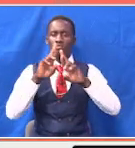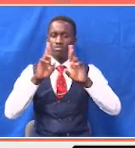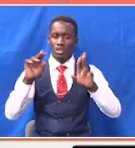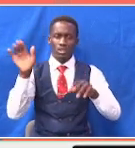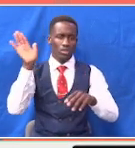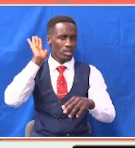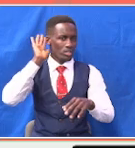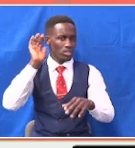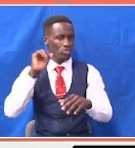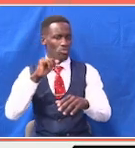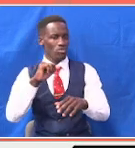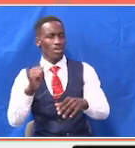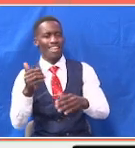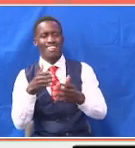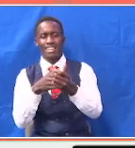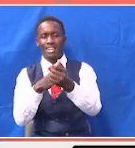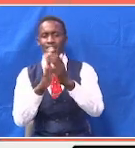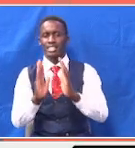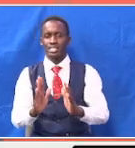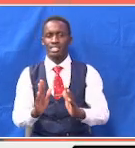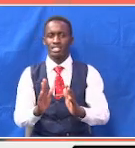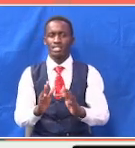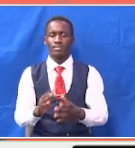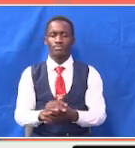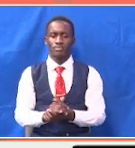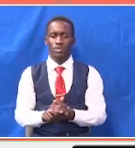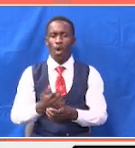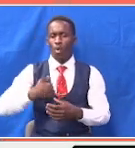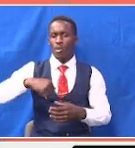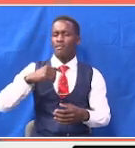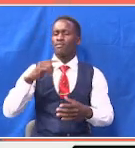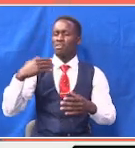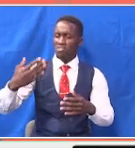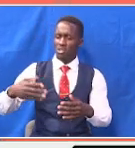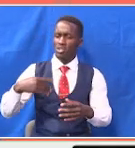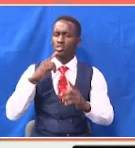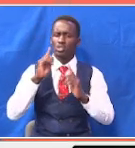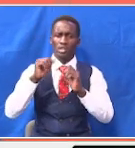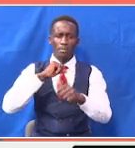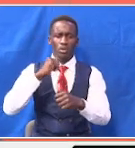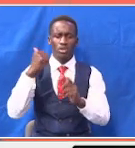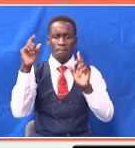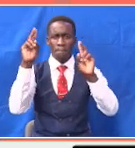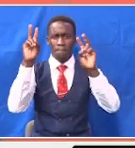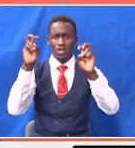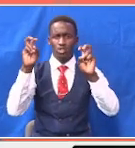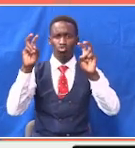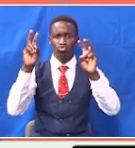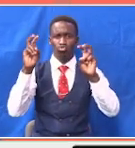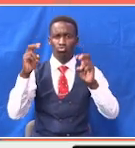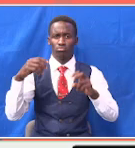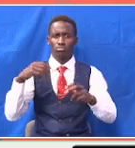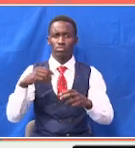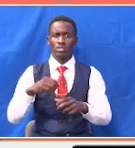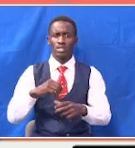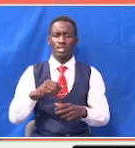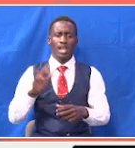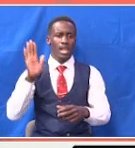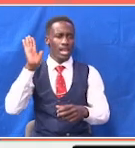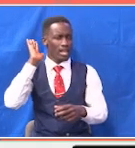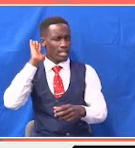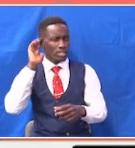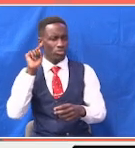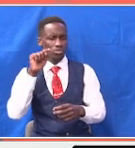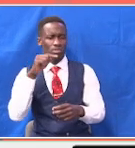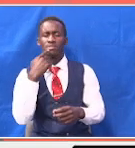other leaders. We've been mentioning the issues around here and there, and listening to him